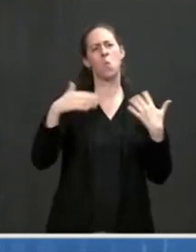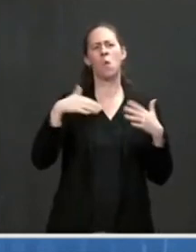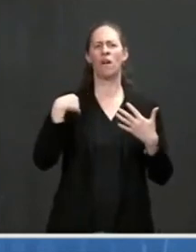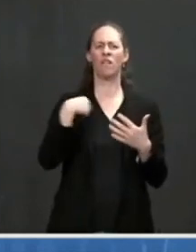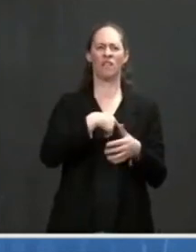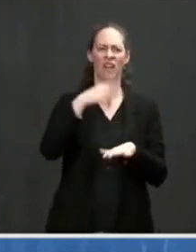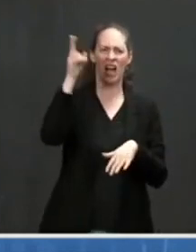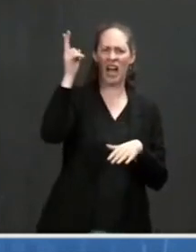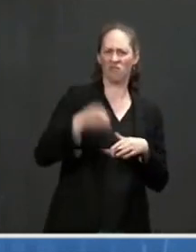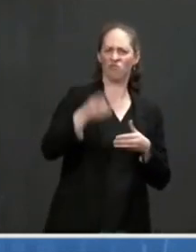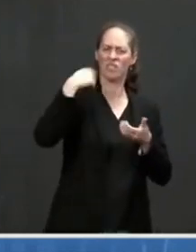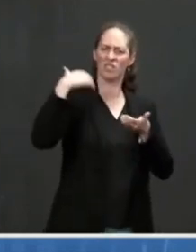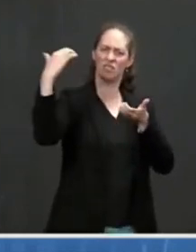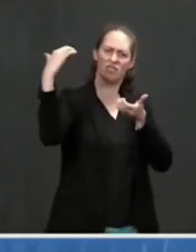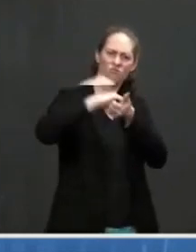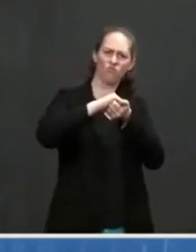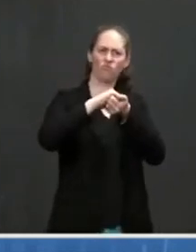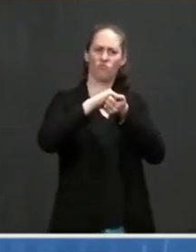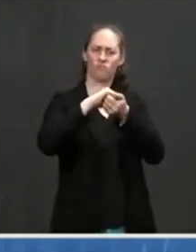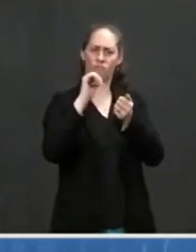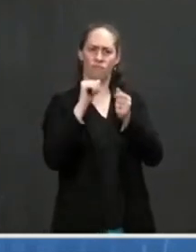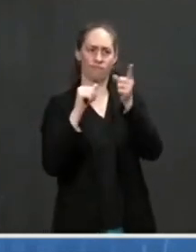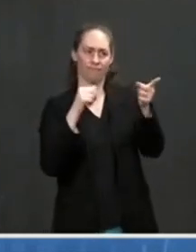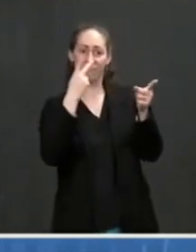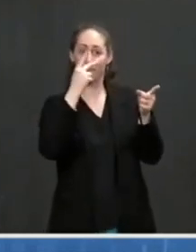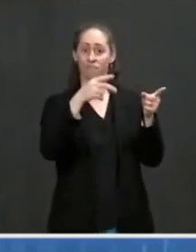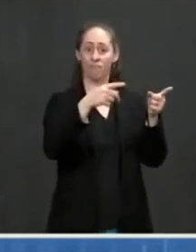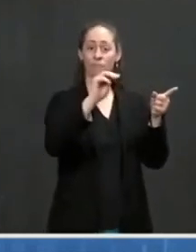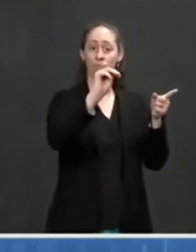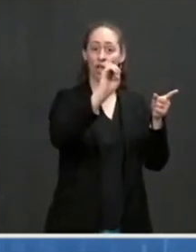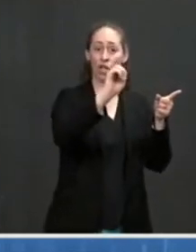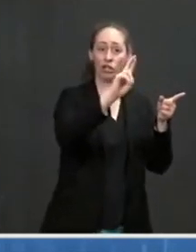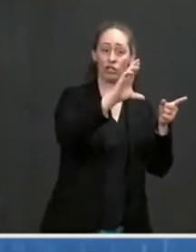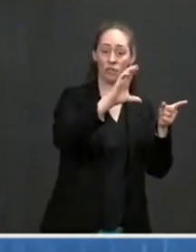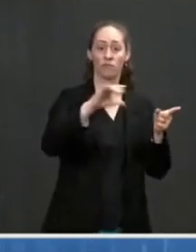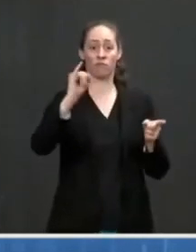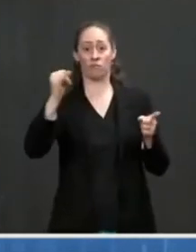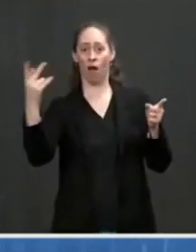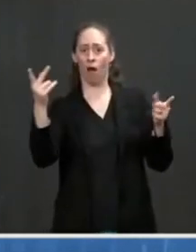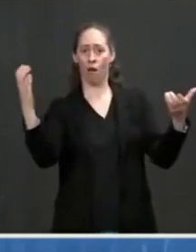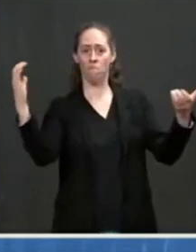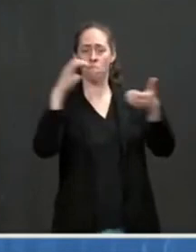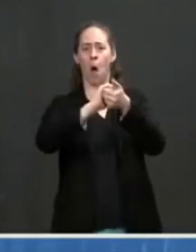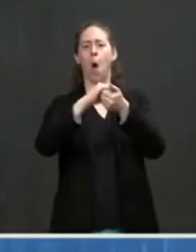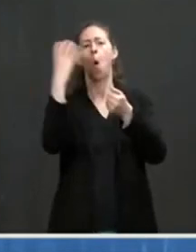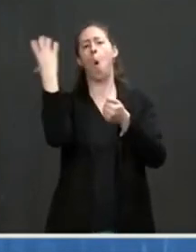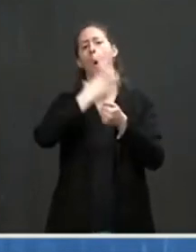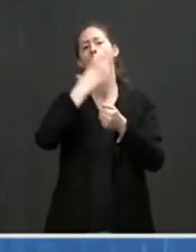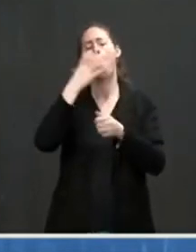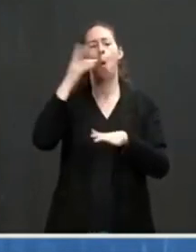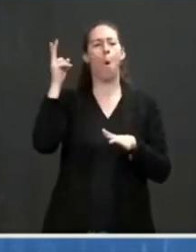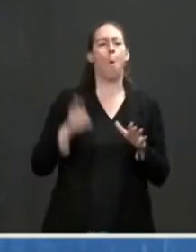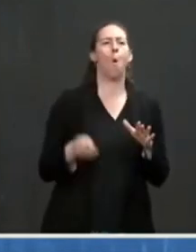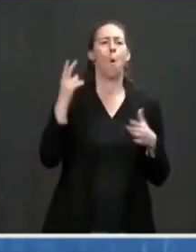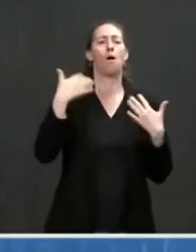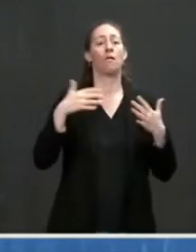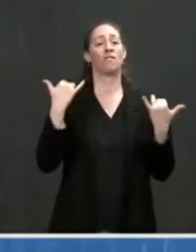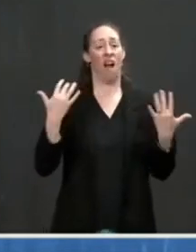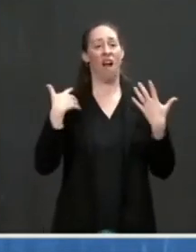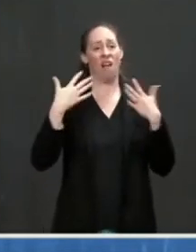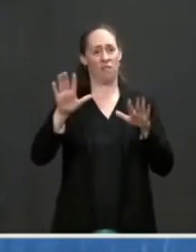This week, a total of more than 27 million doses went to states, tribes, and territories and through the federal